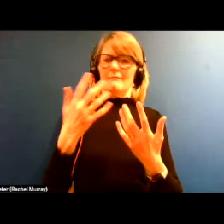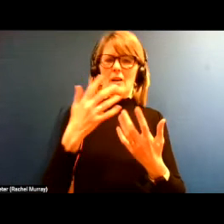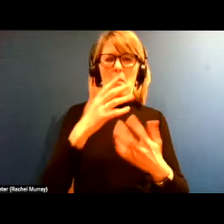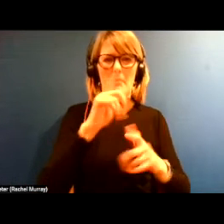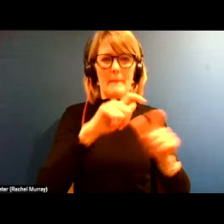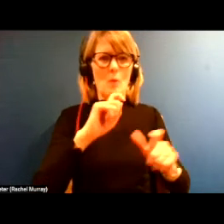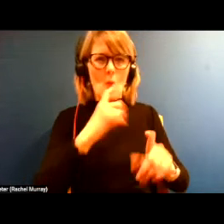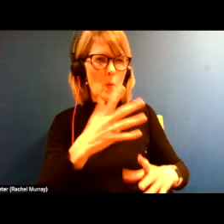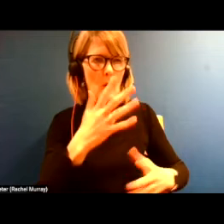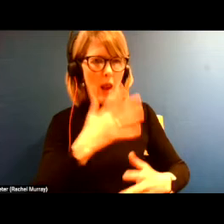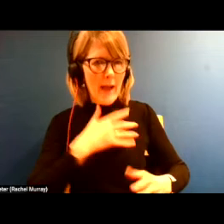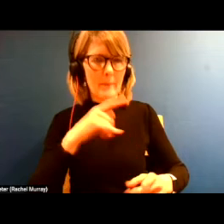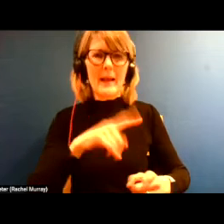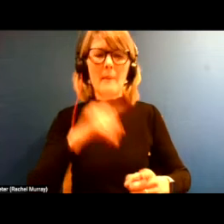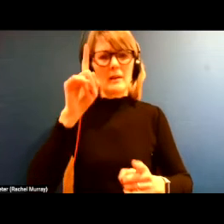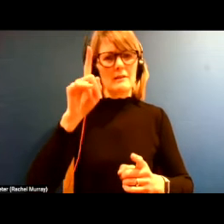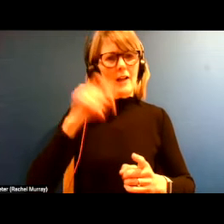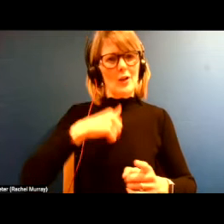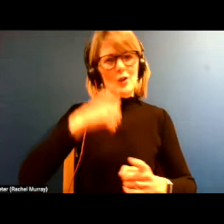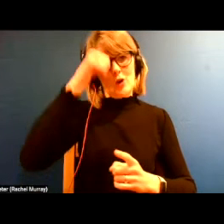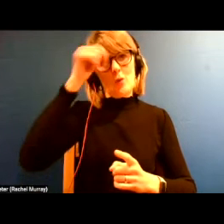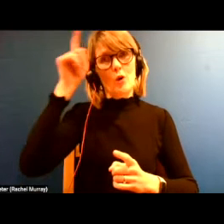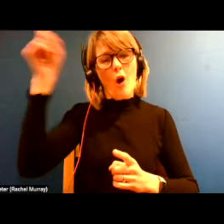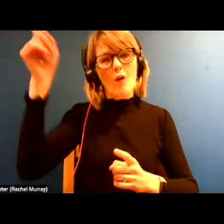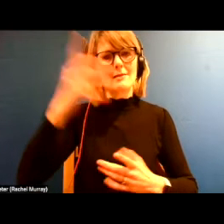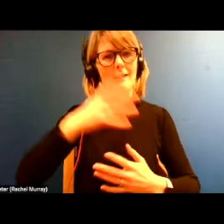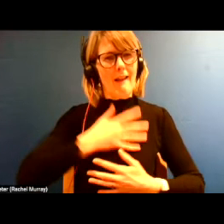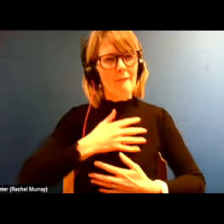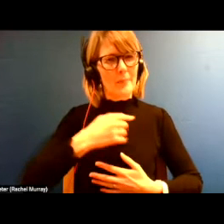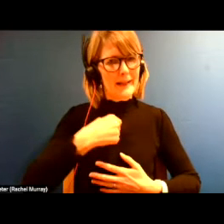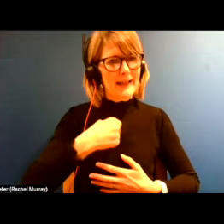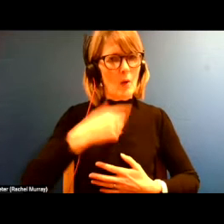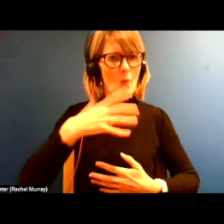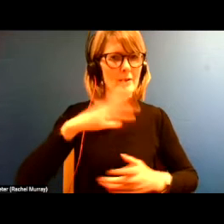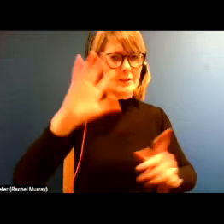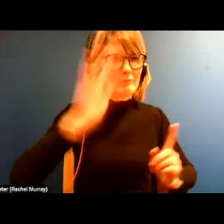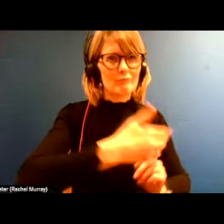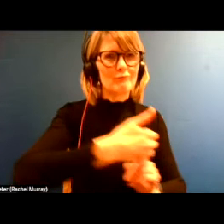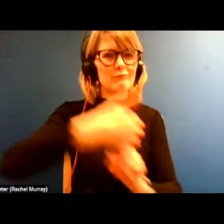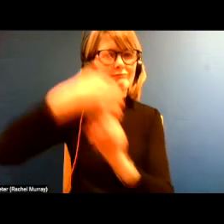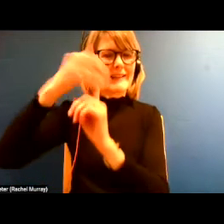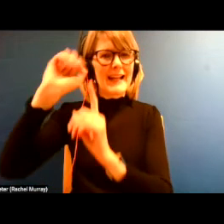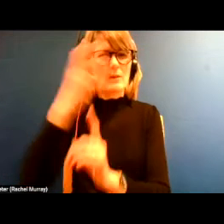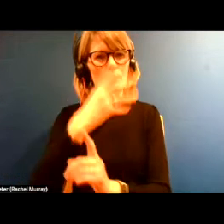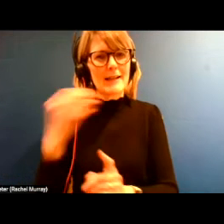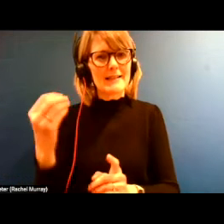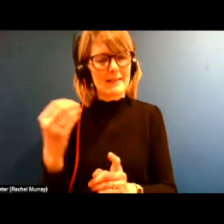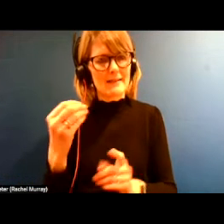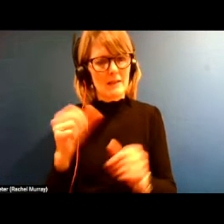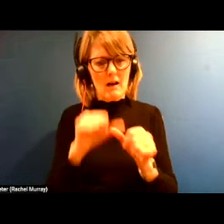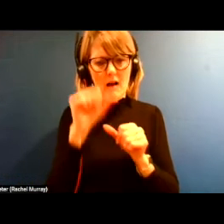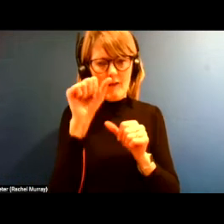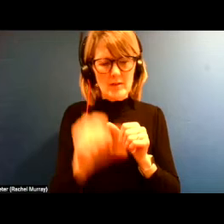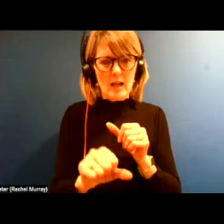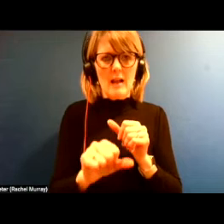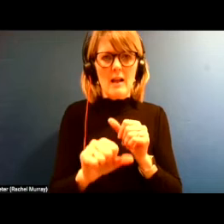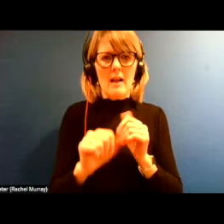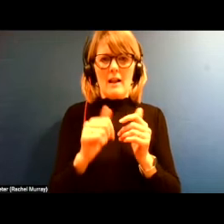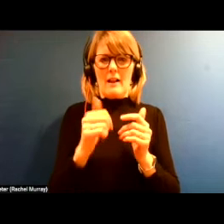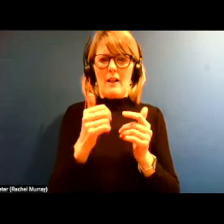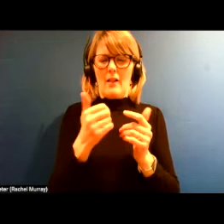draw me into his presence. What followed was a dialogue with that certainty and the new language I had to describe my being